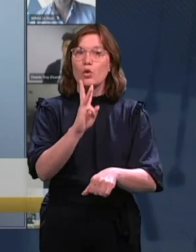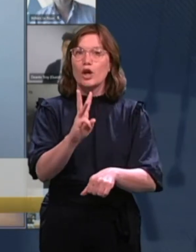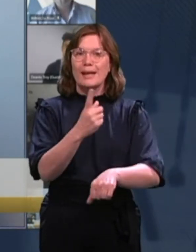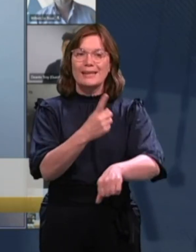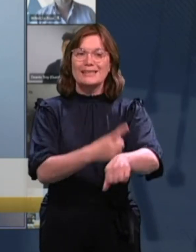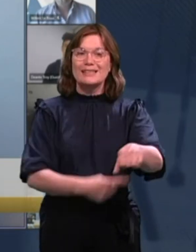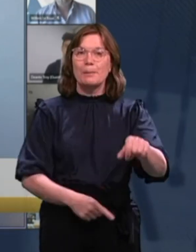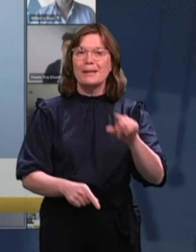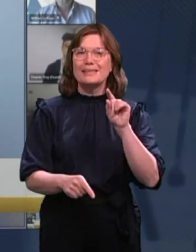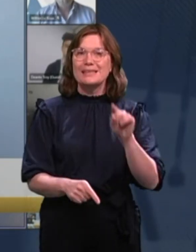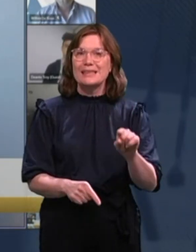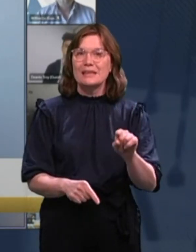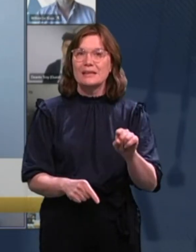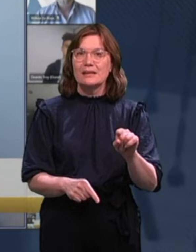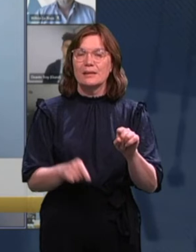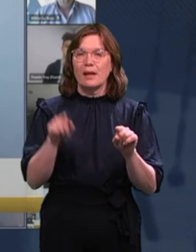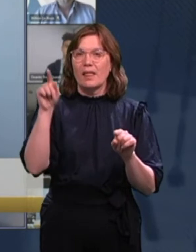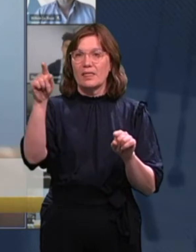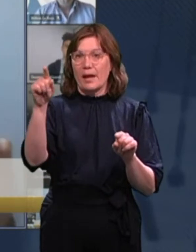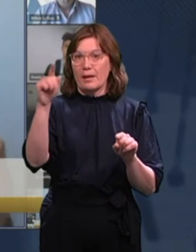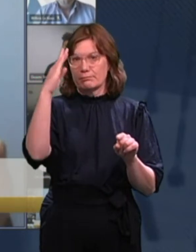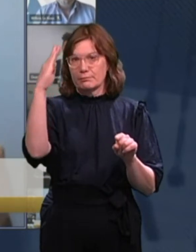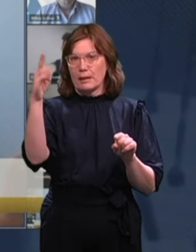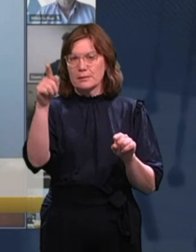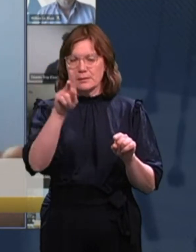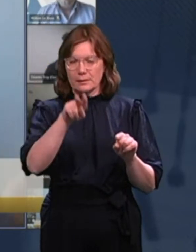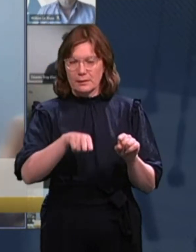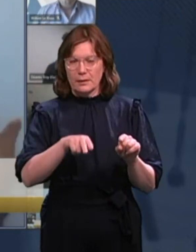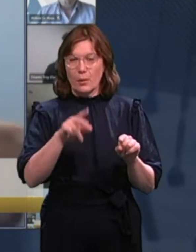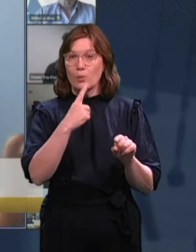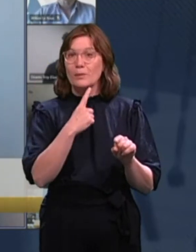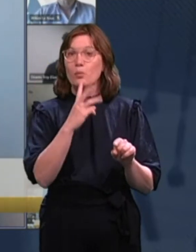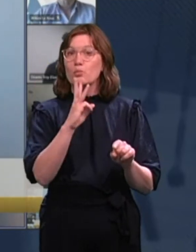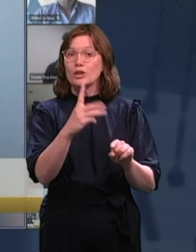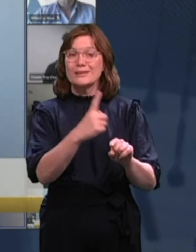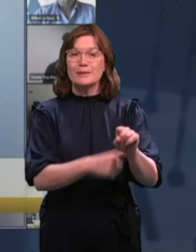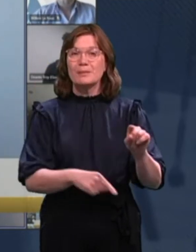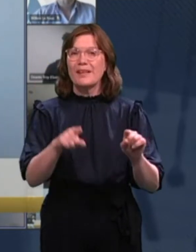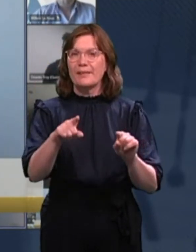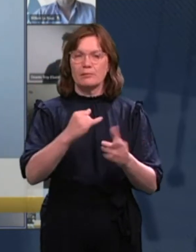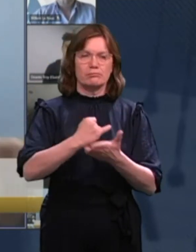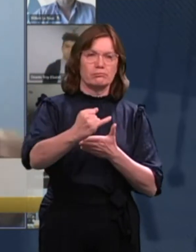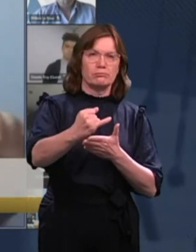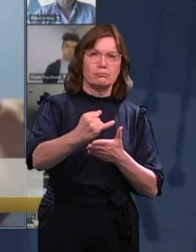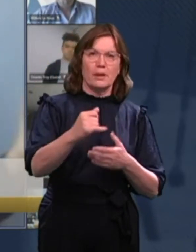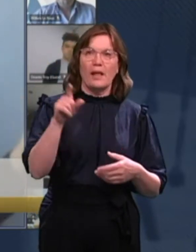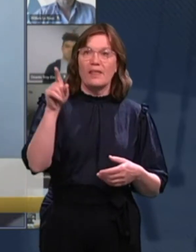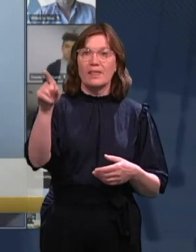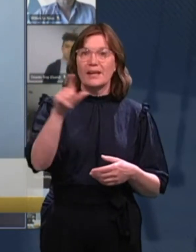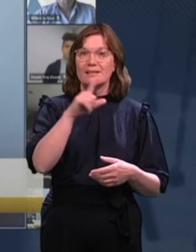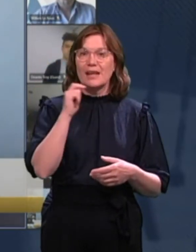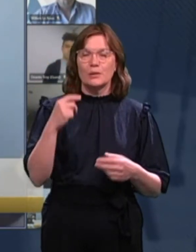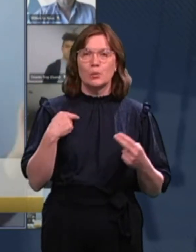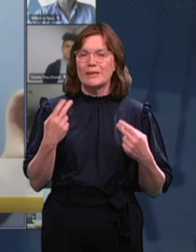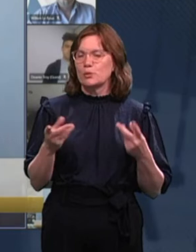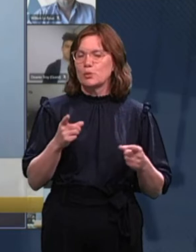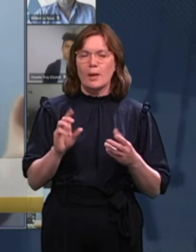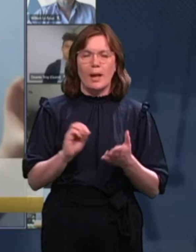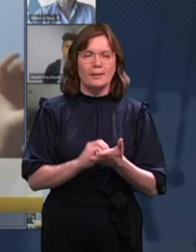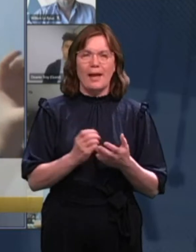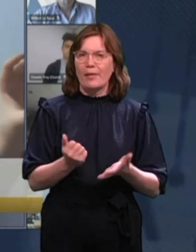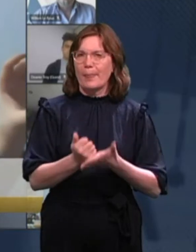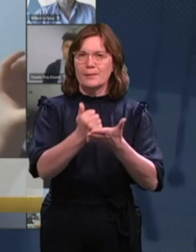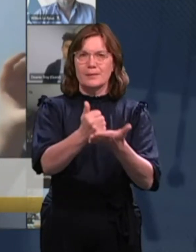they automatically will send you a rejection letter. And in fact, one in particular rejection letter I got said, we do not have the supports